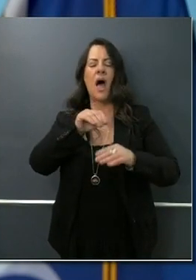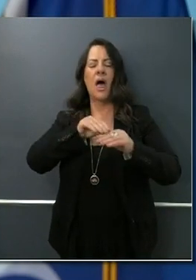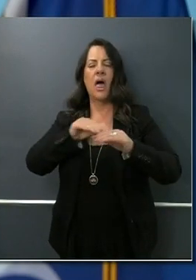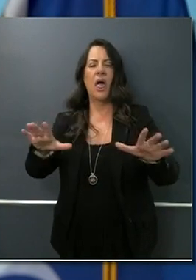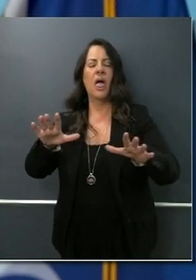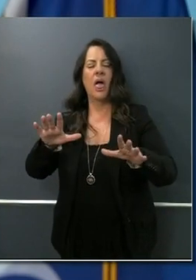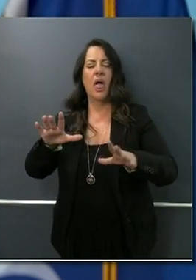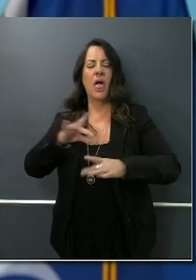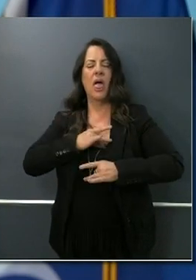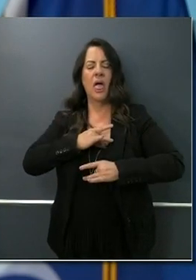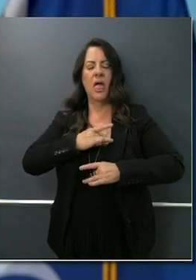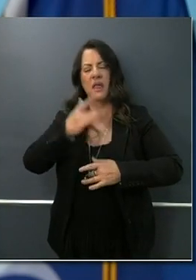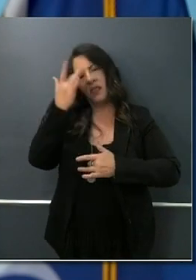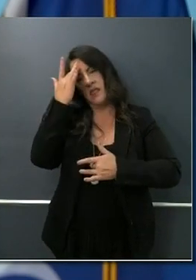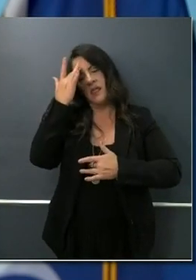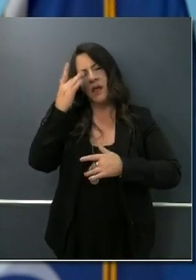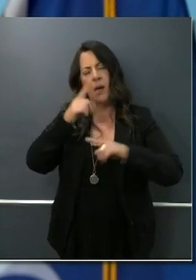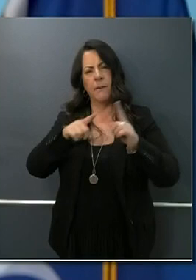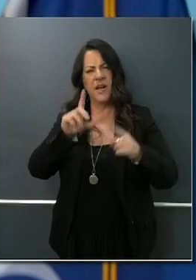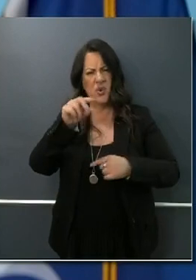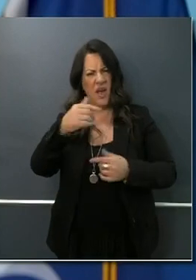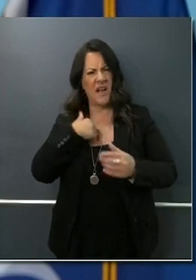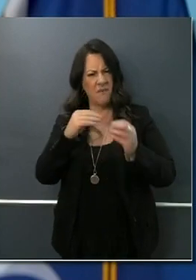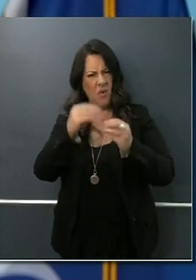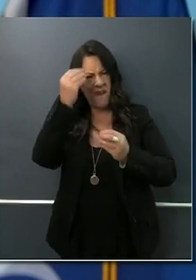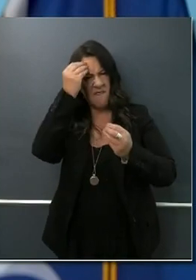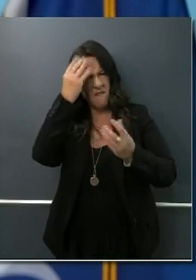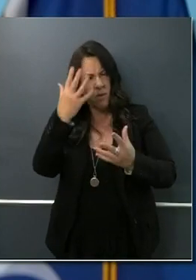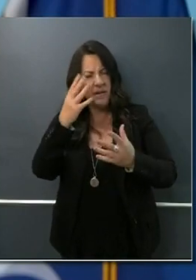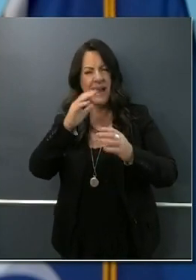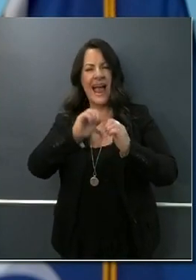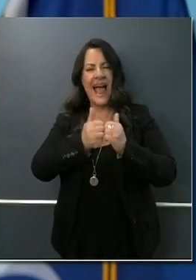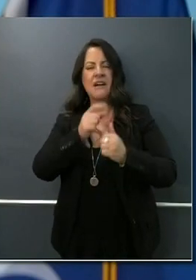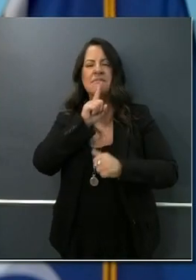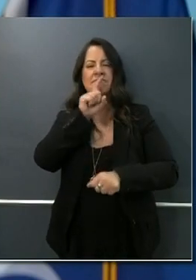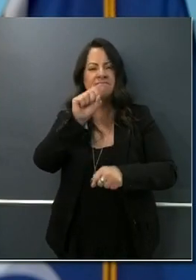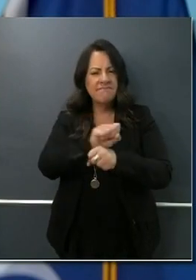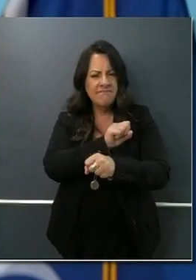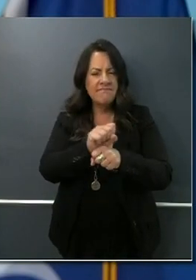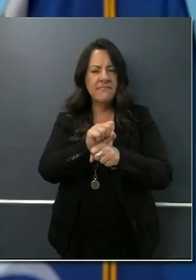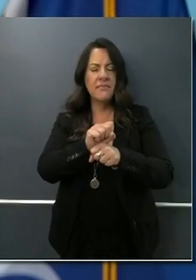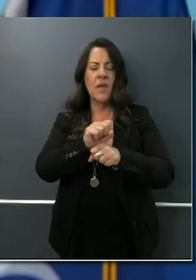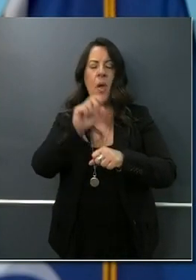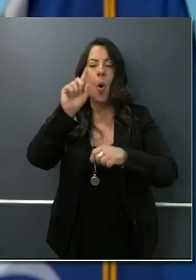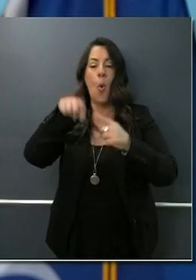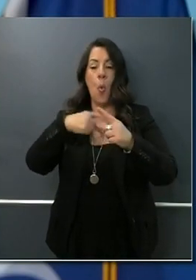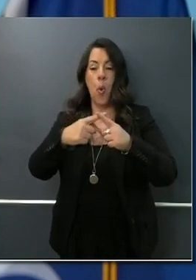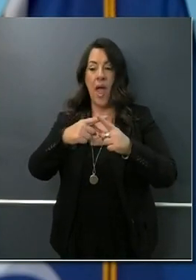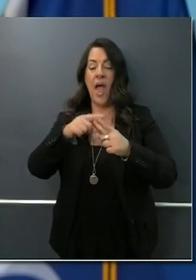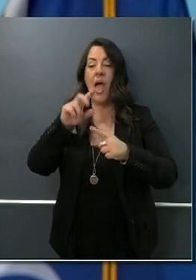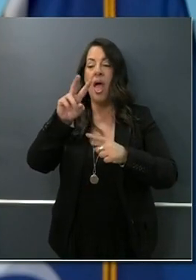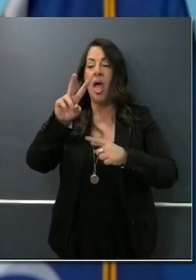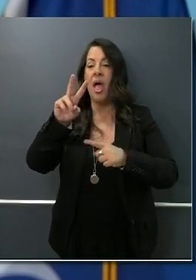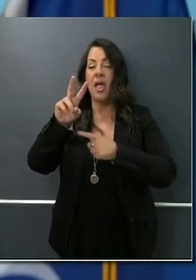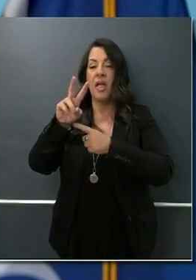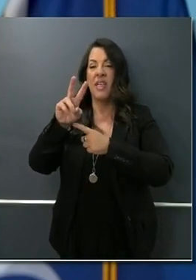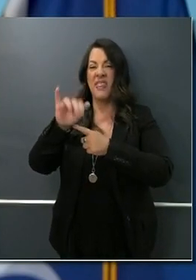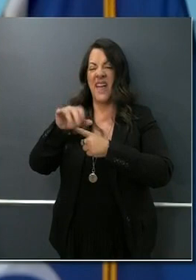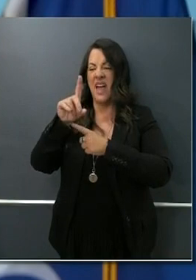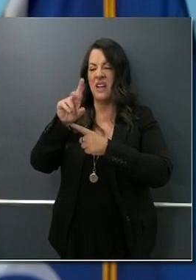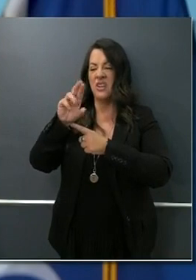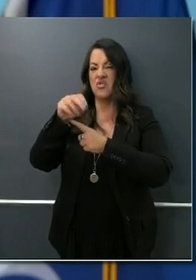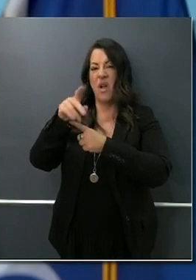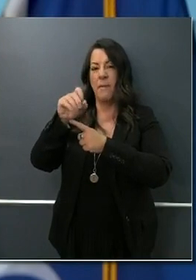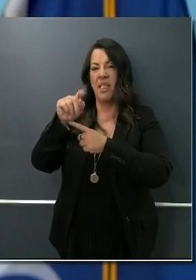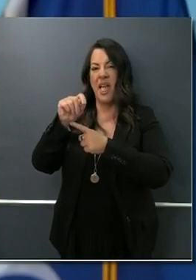be detected. But do we have information about how long the virus is actually infectious on these surfaces? Or do I have all of that